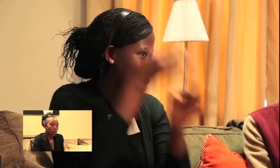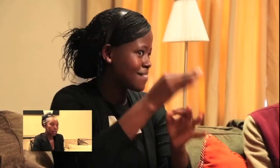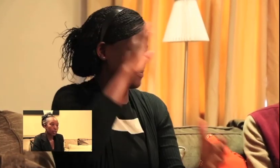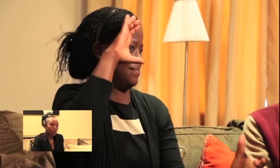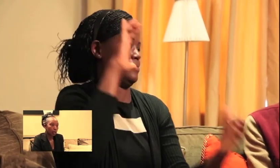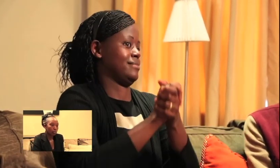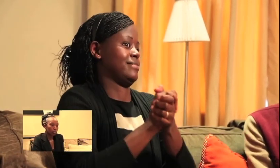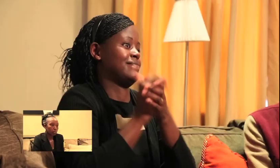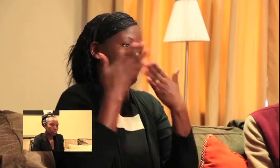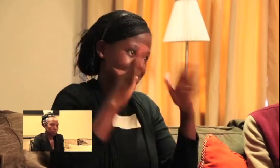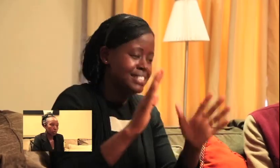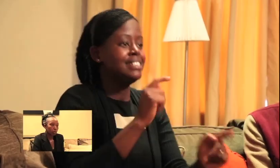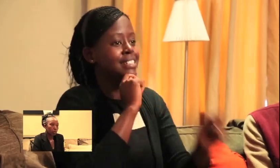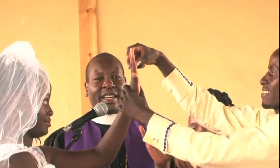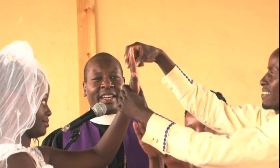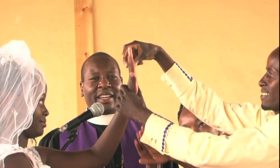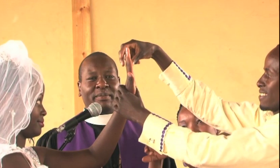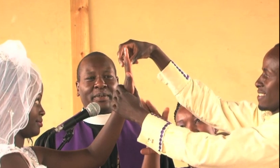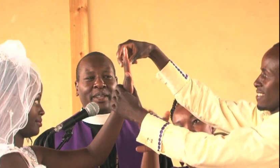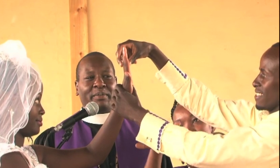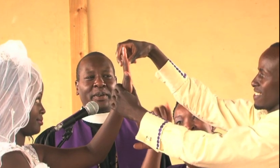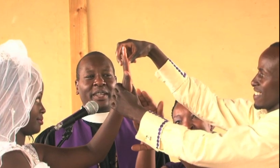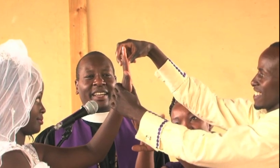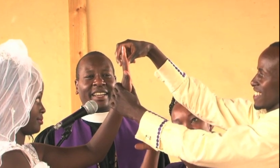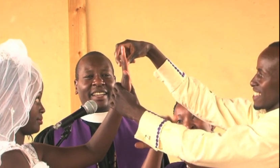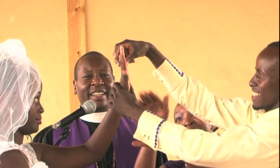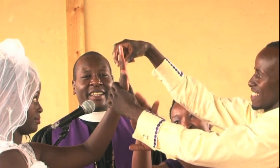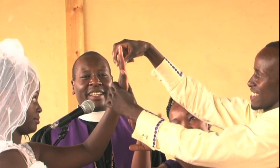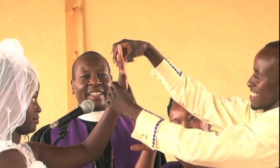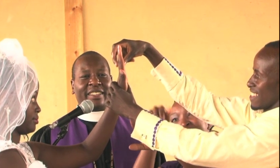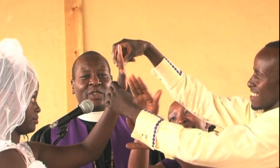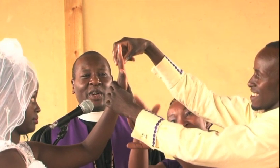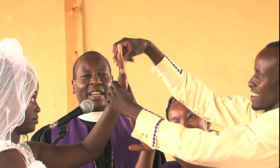when now it came to the